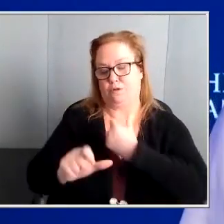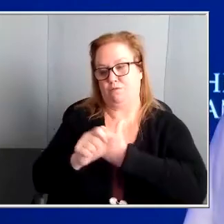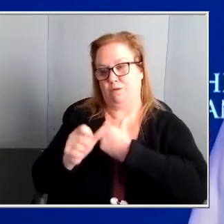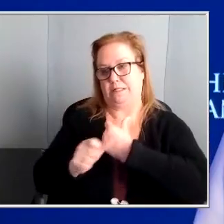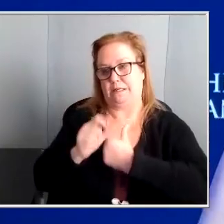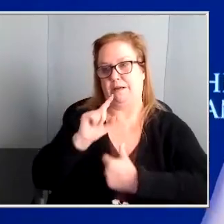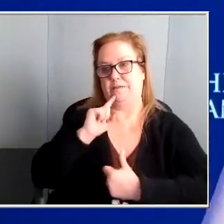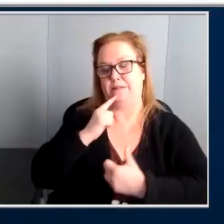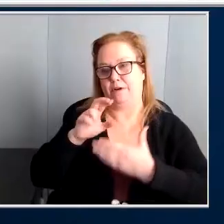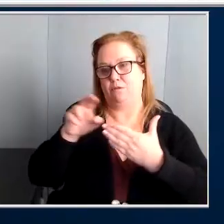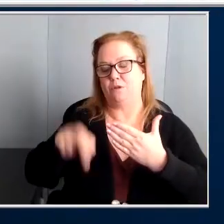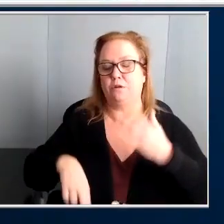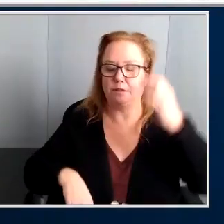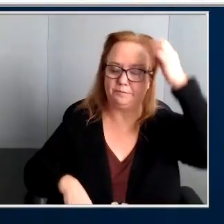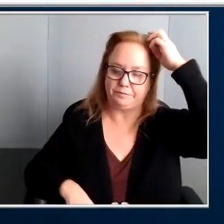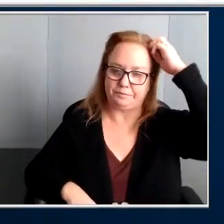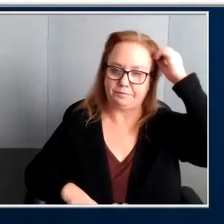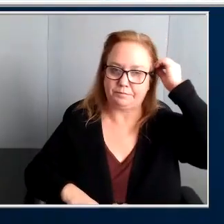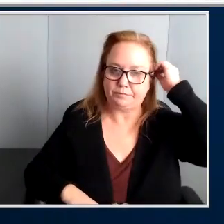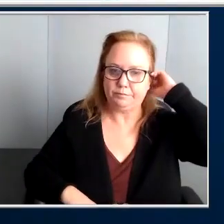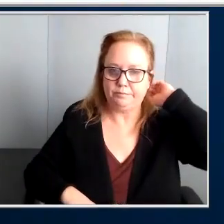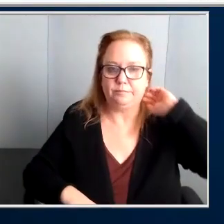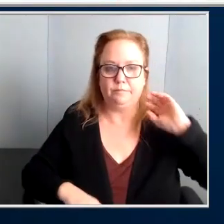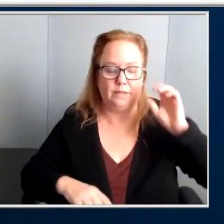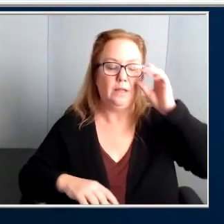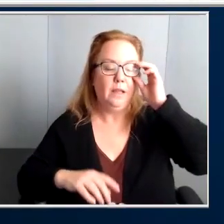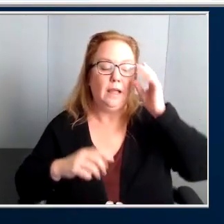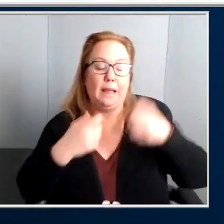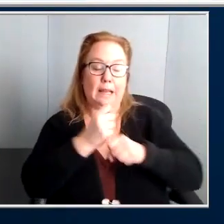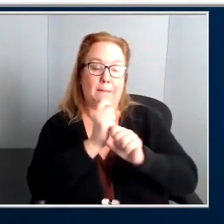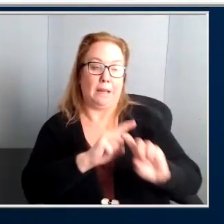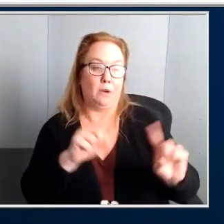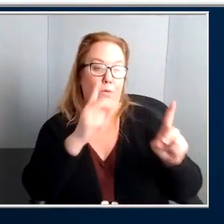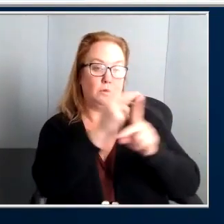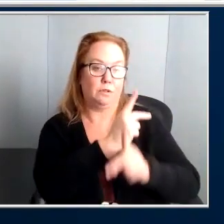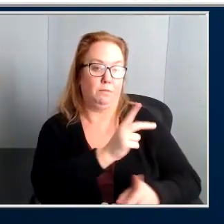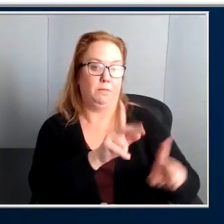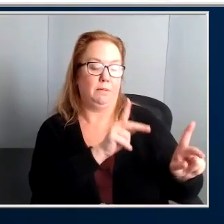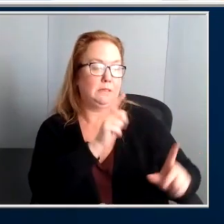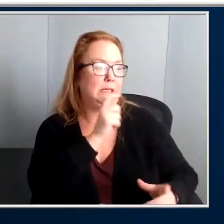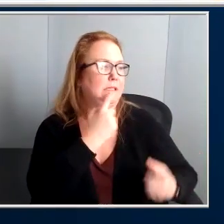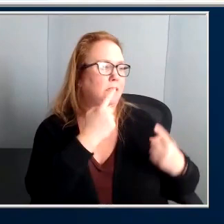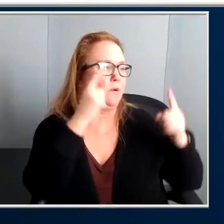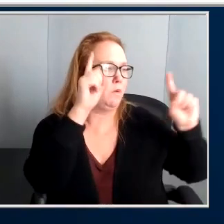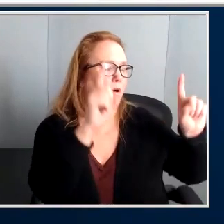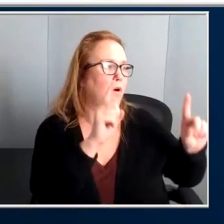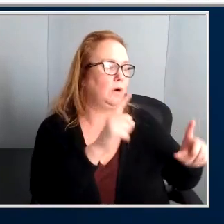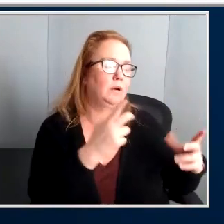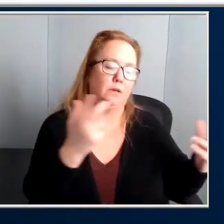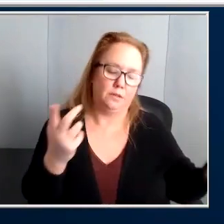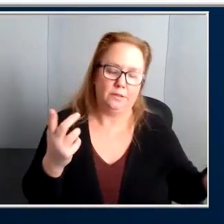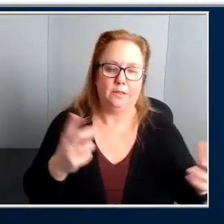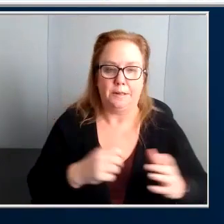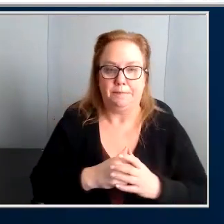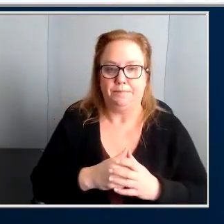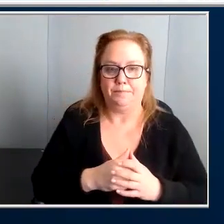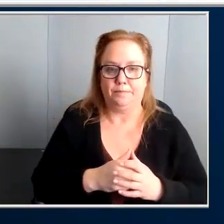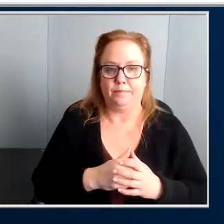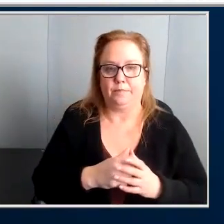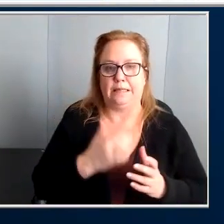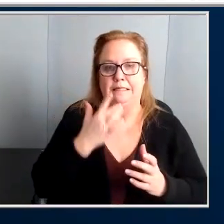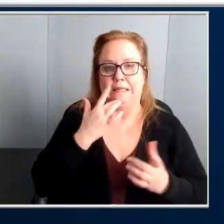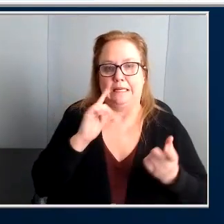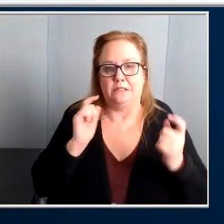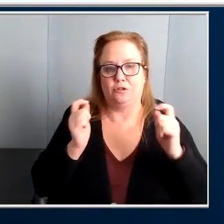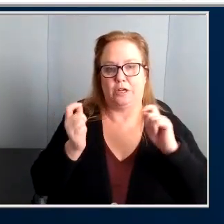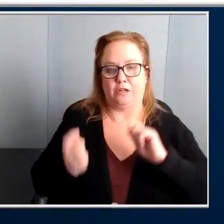severe outcomes. And we know it really works. There's no question Absolutely. to us about that. And people say, well, does it really work? Or it changes my flavor. Okay, a taste change doesn't happen to everybody.